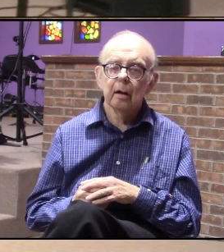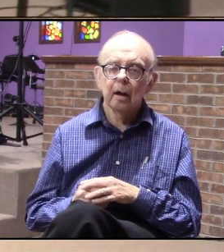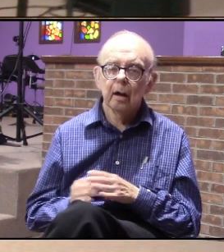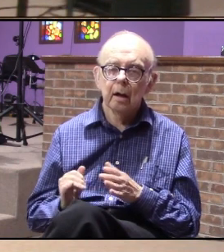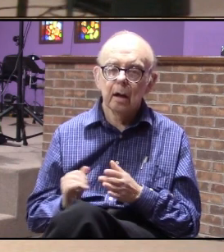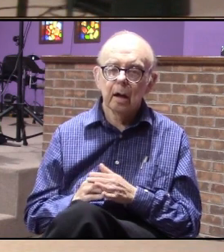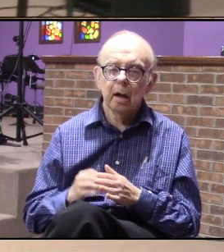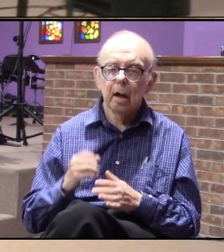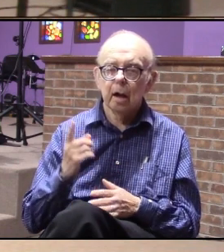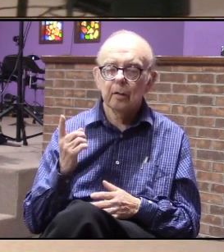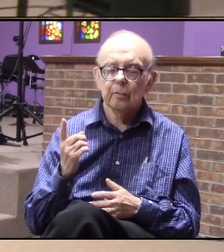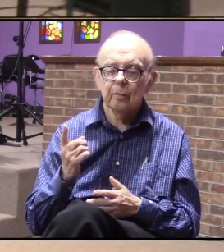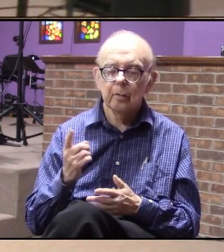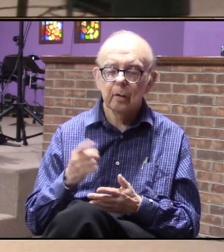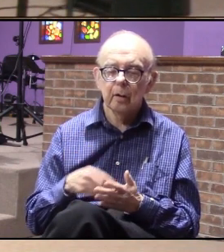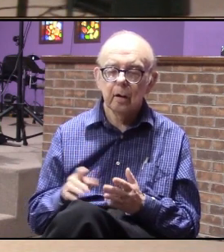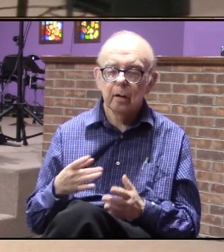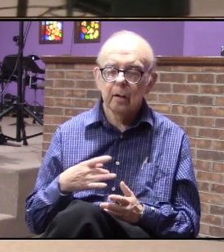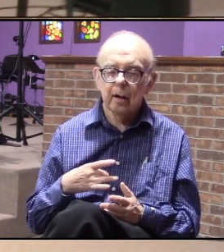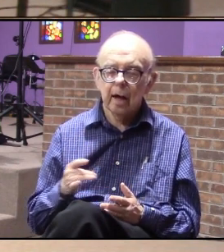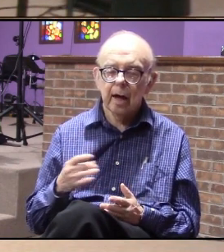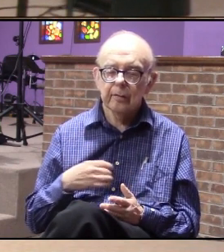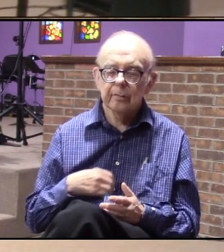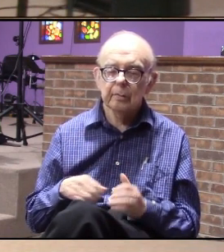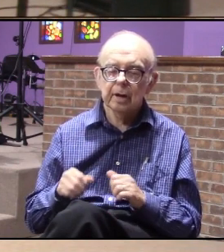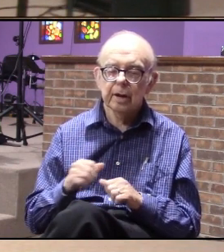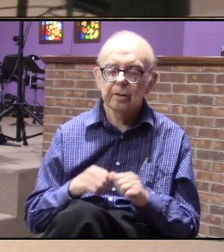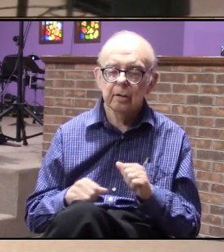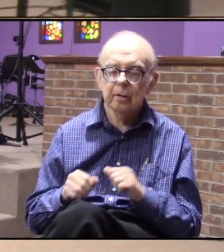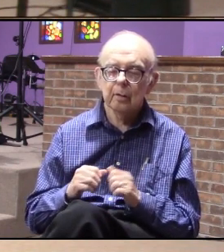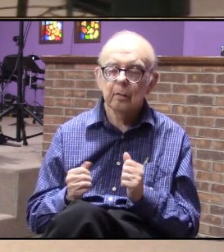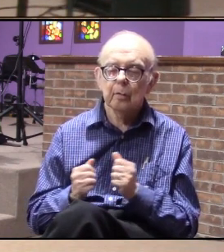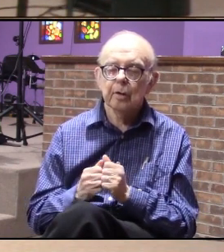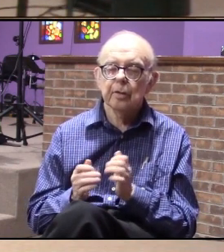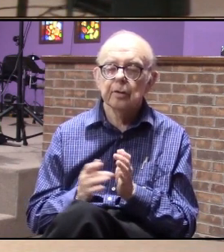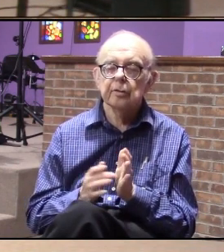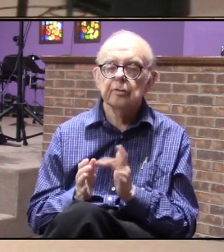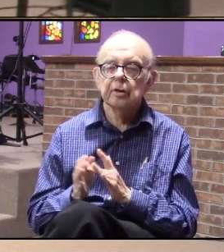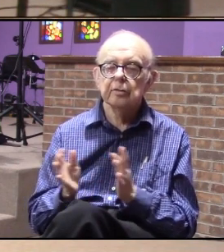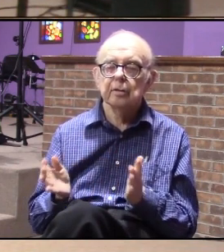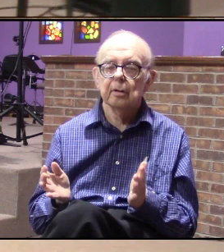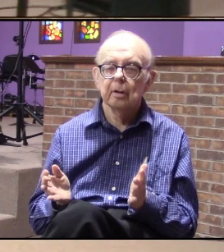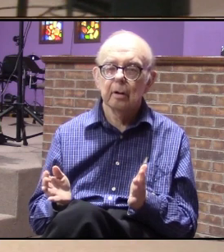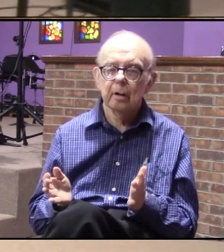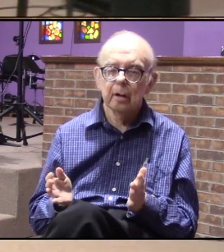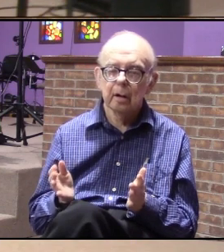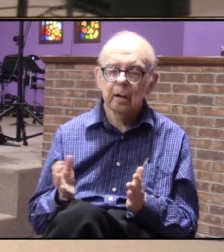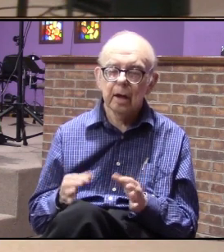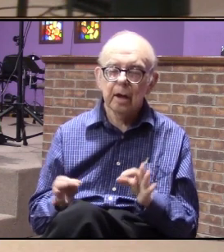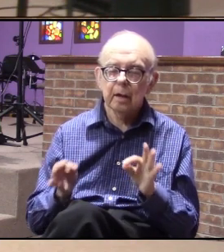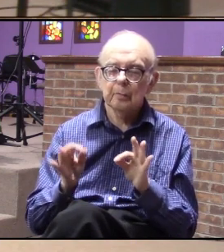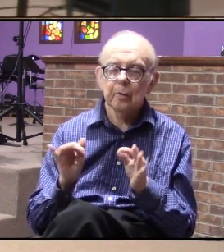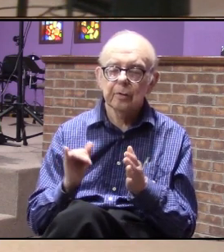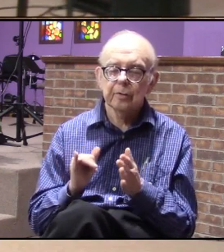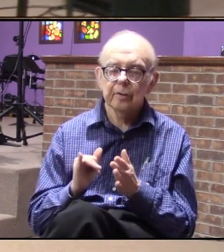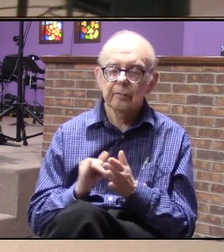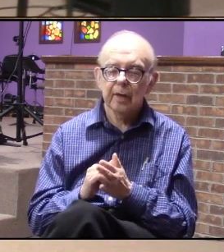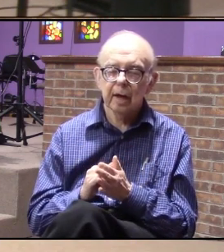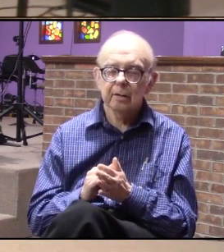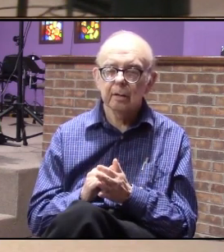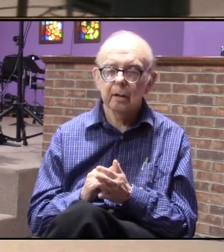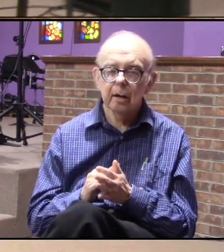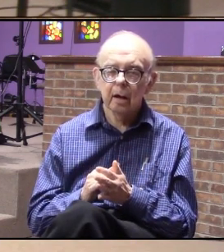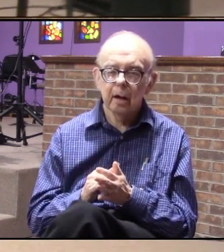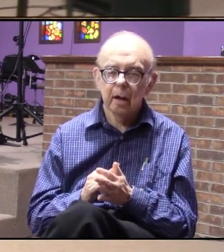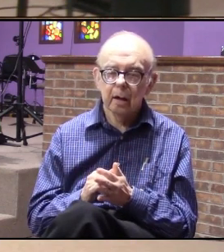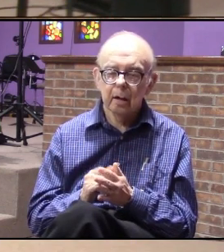that understands what it's like to have a relationship with Jesus and the importance of it.